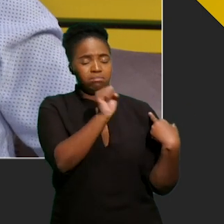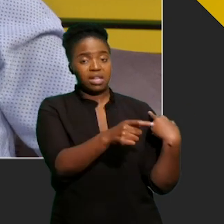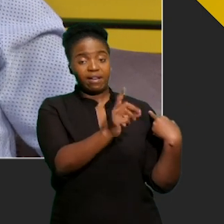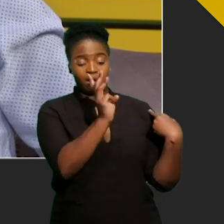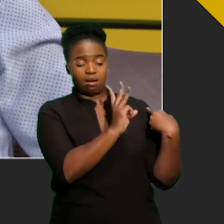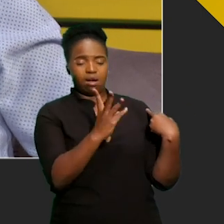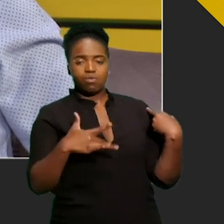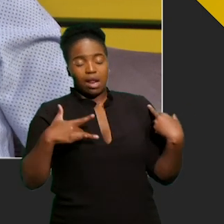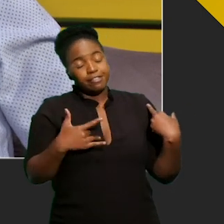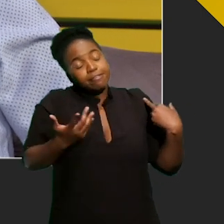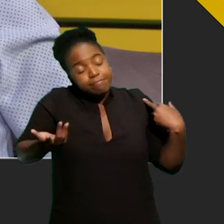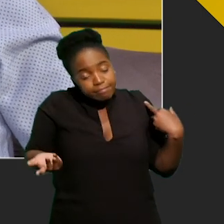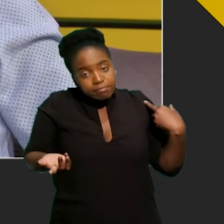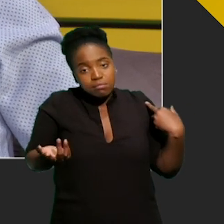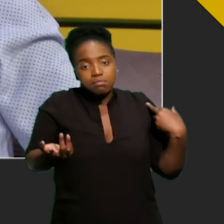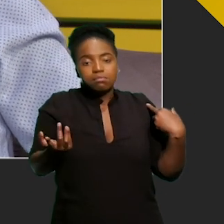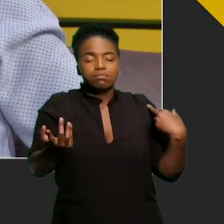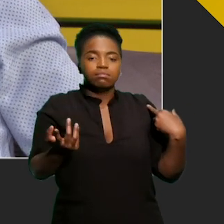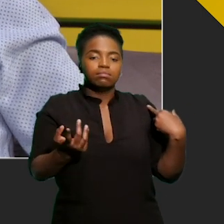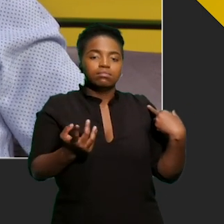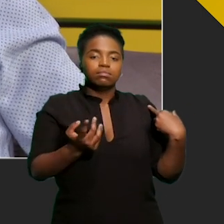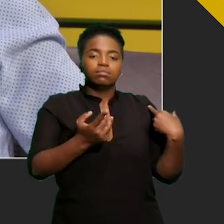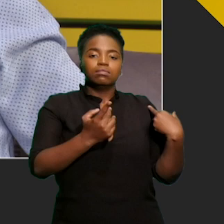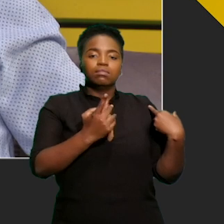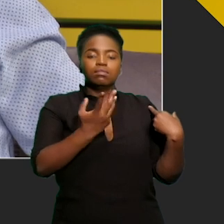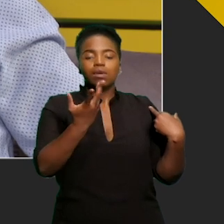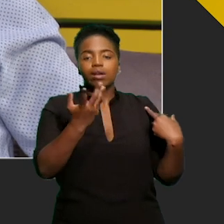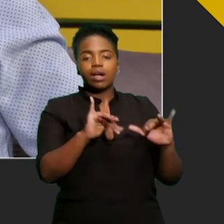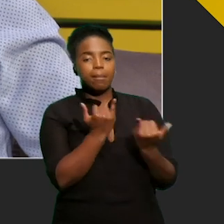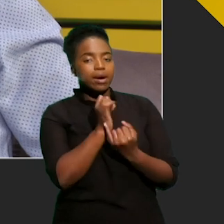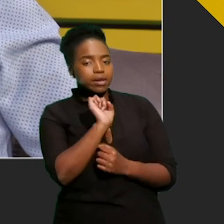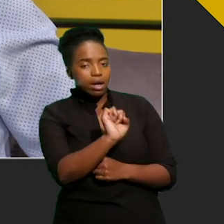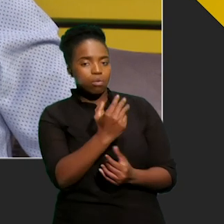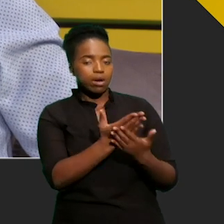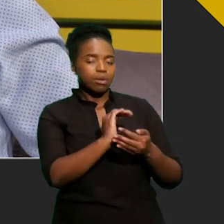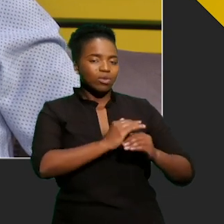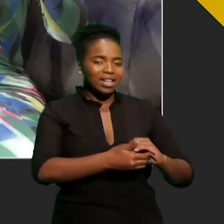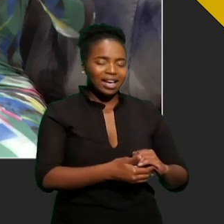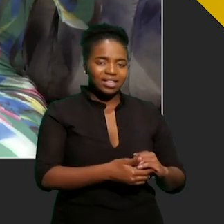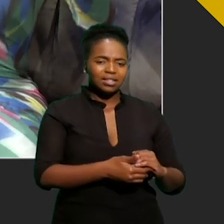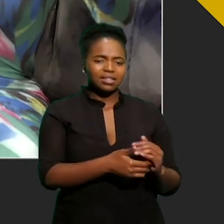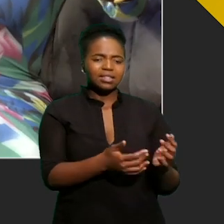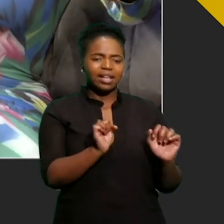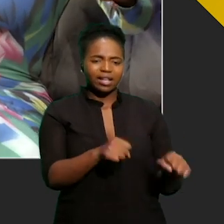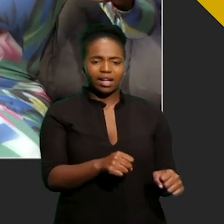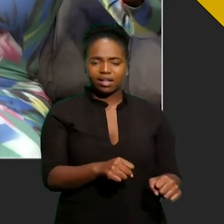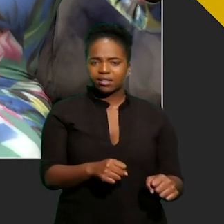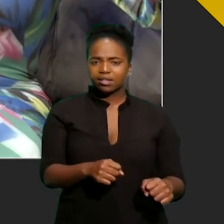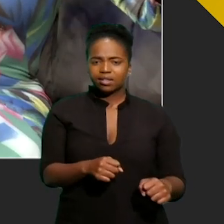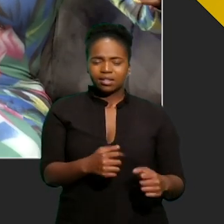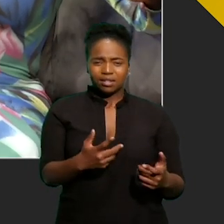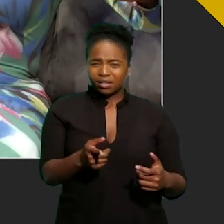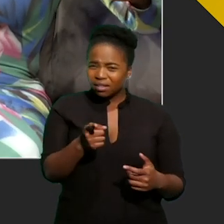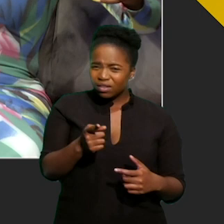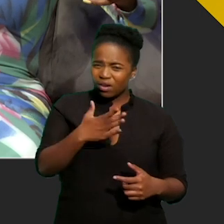threatens your life, of course, I mean, you can, your institution can intervene by, you know, but do they protect you? Like the institutions and service, like,